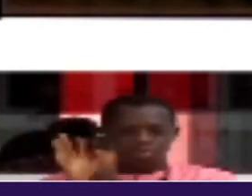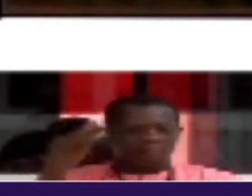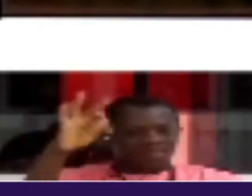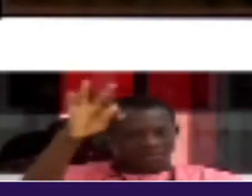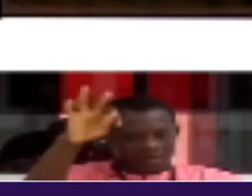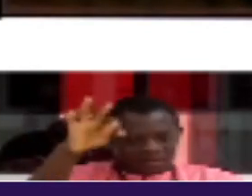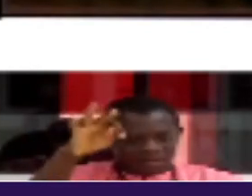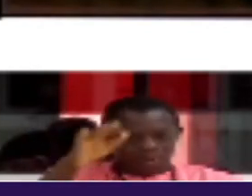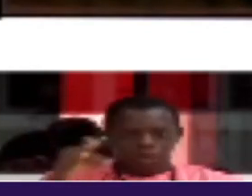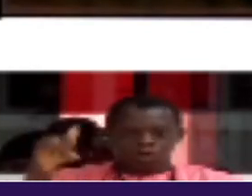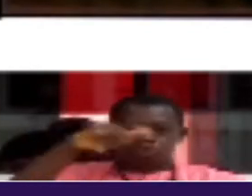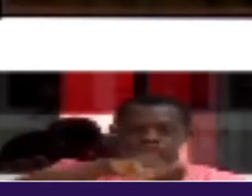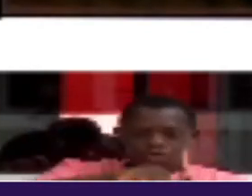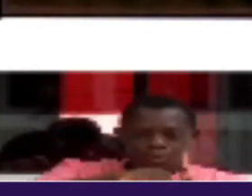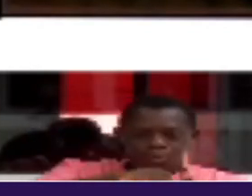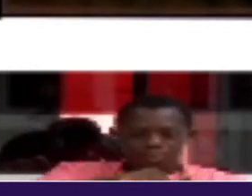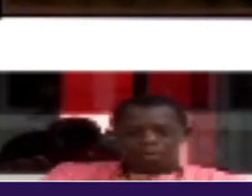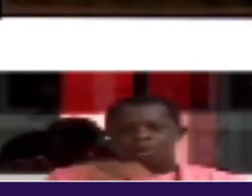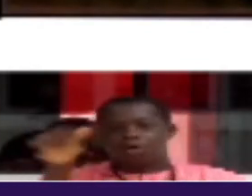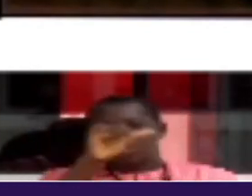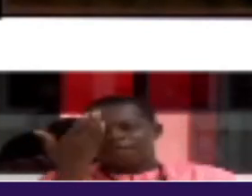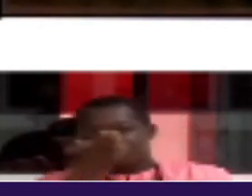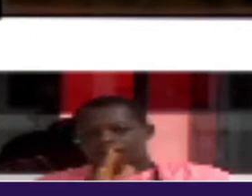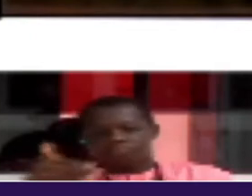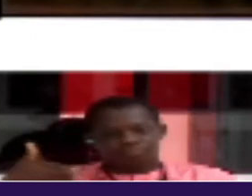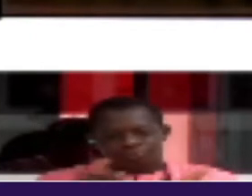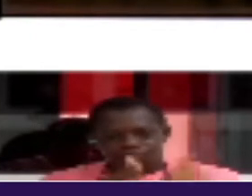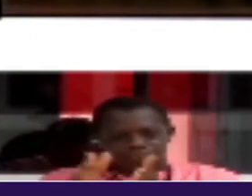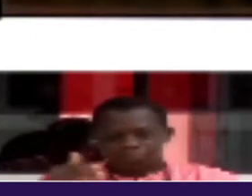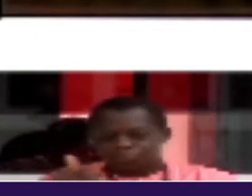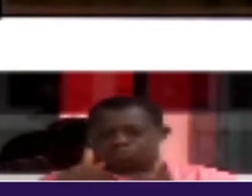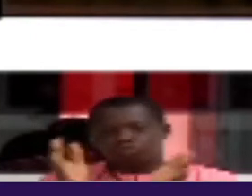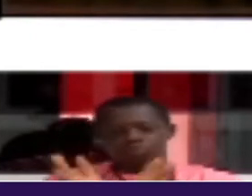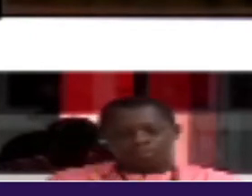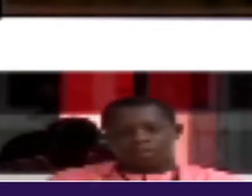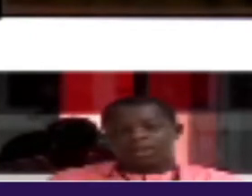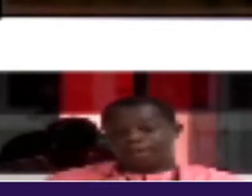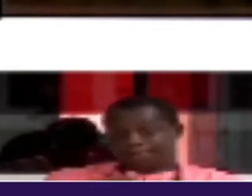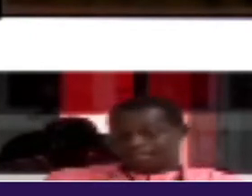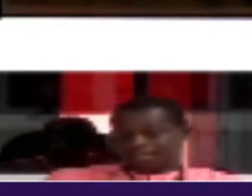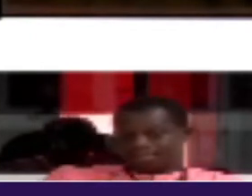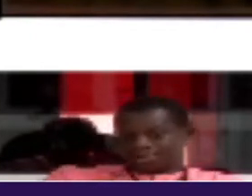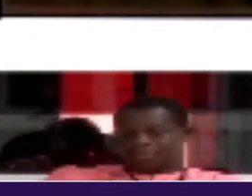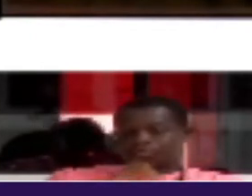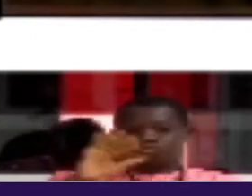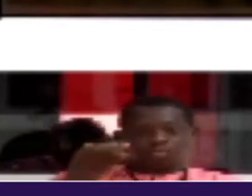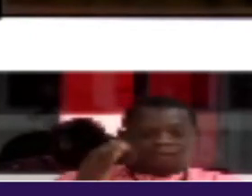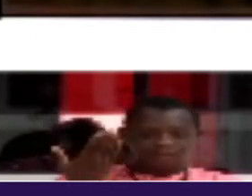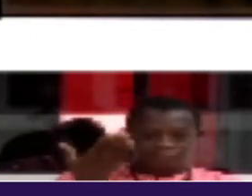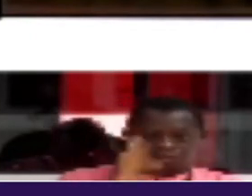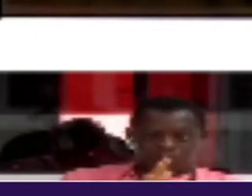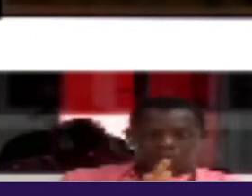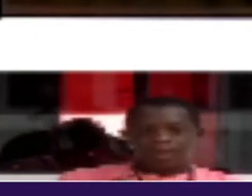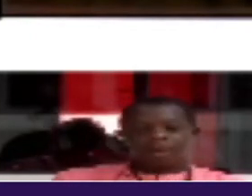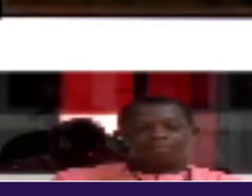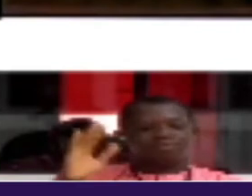Yundum. Some personnel come from the Navy, and some from, one like me, I come from